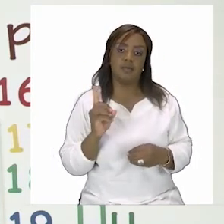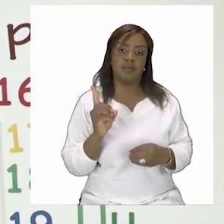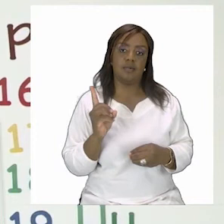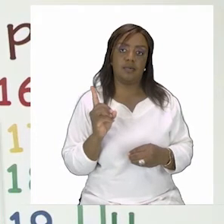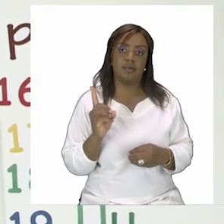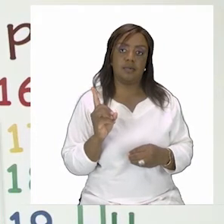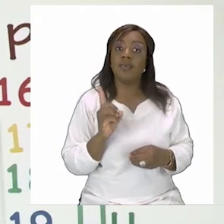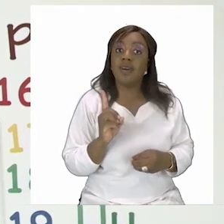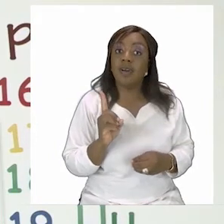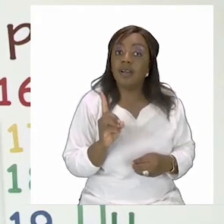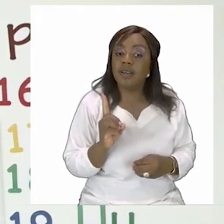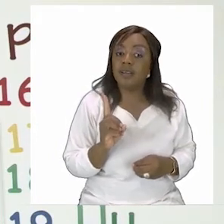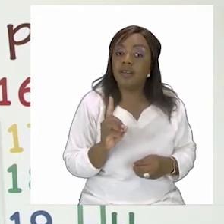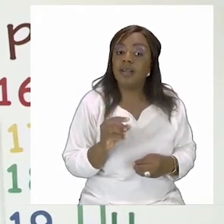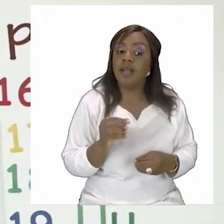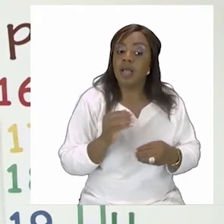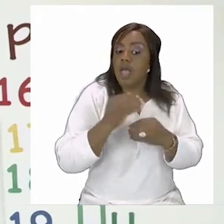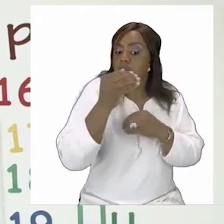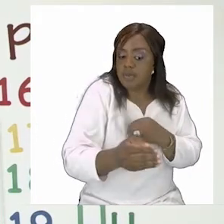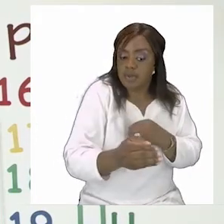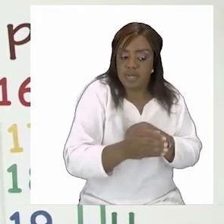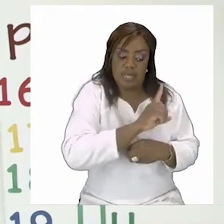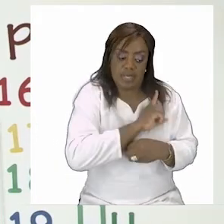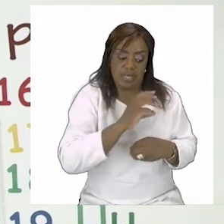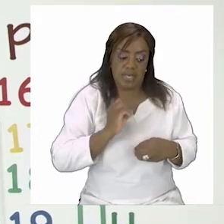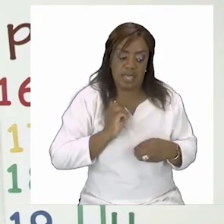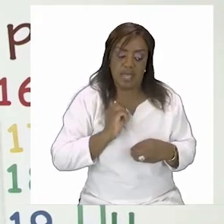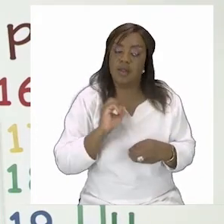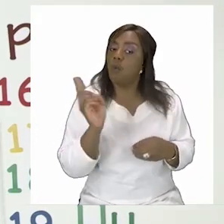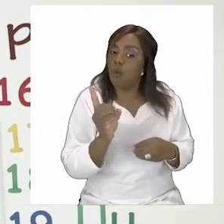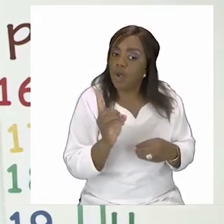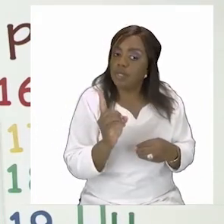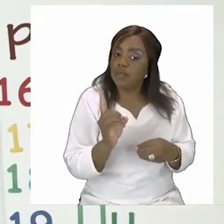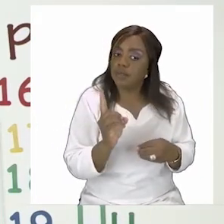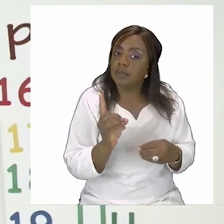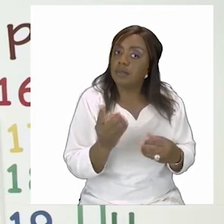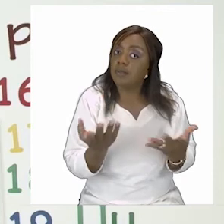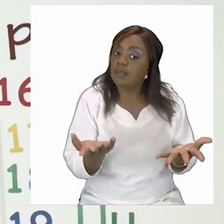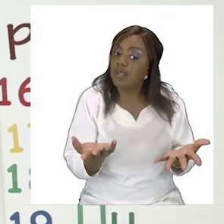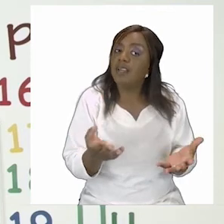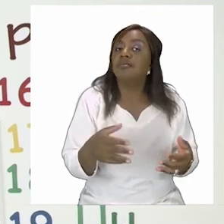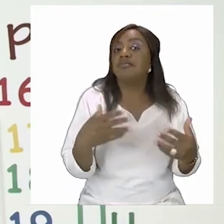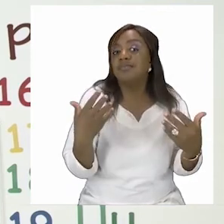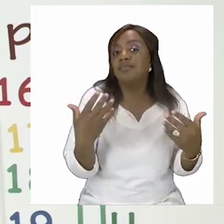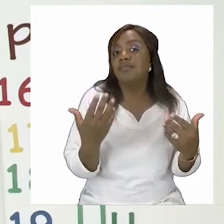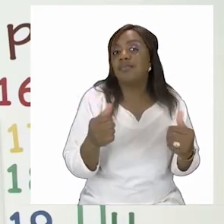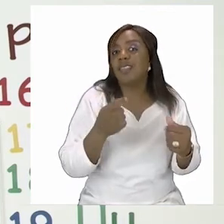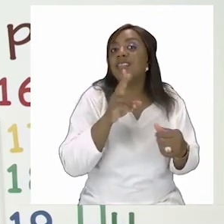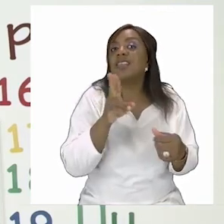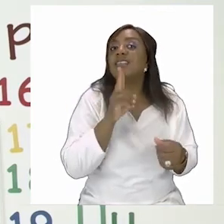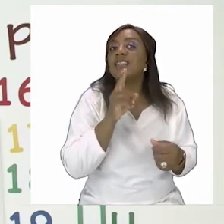After, which means behind 10. Well done. Our answer